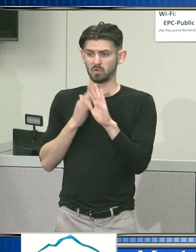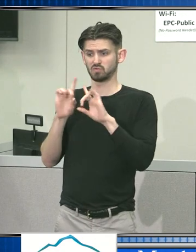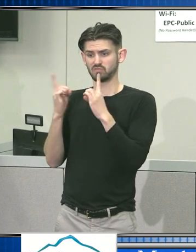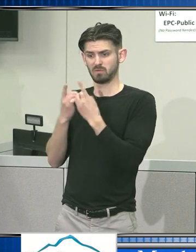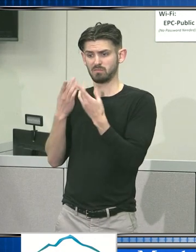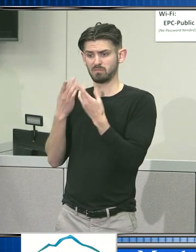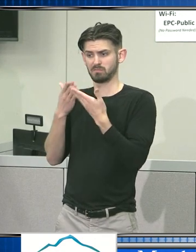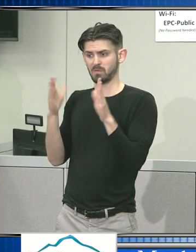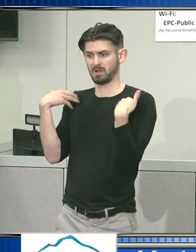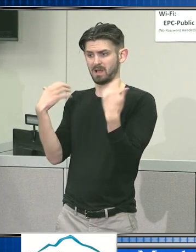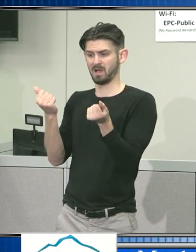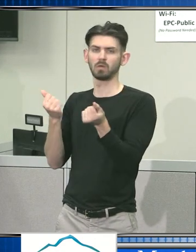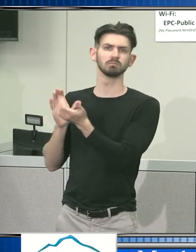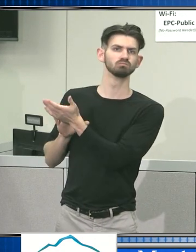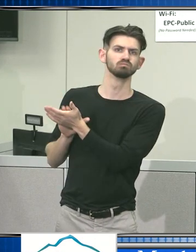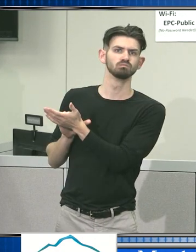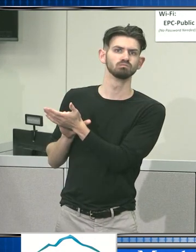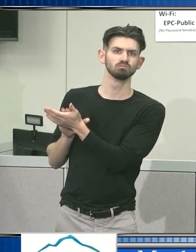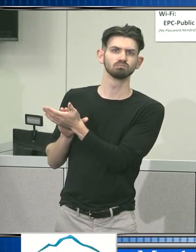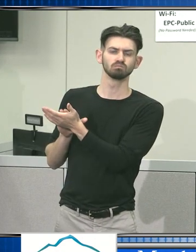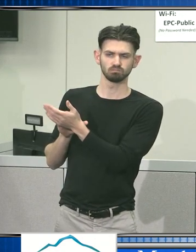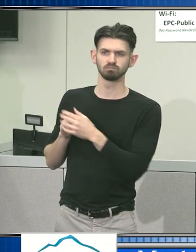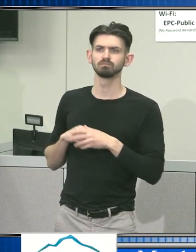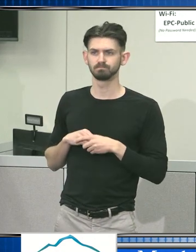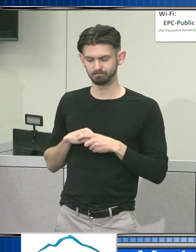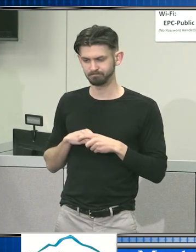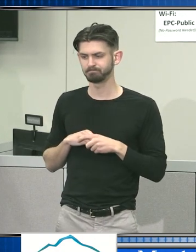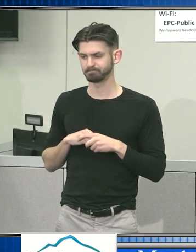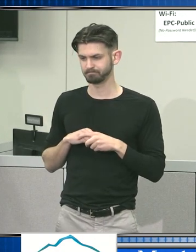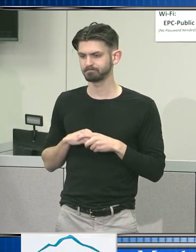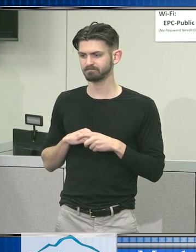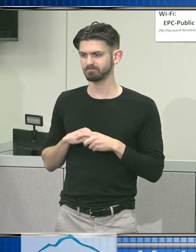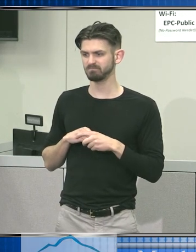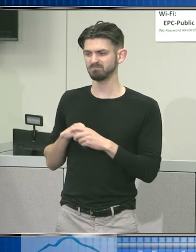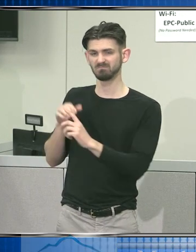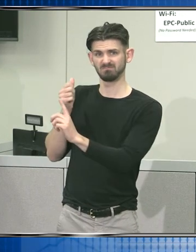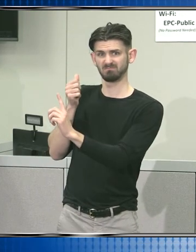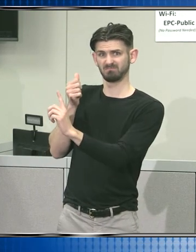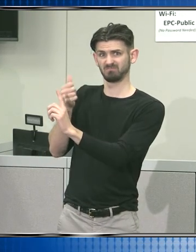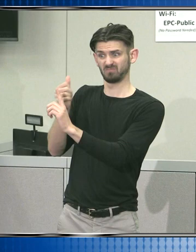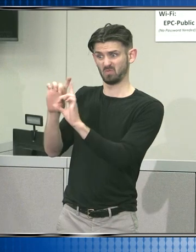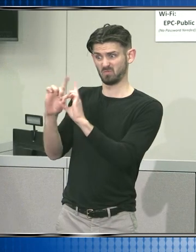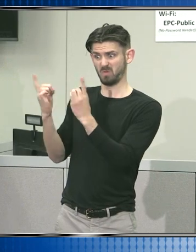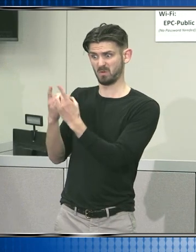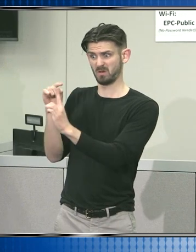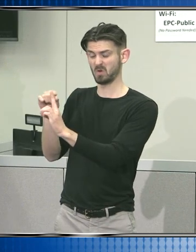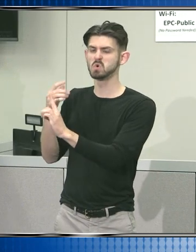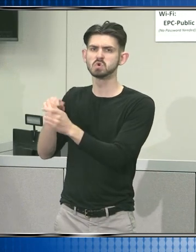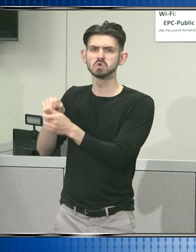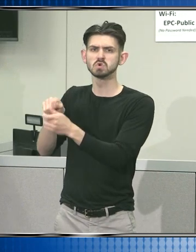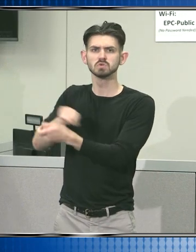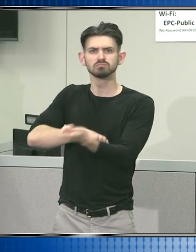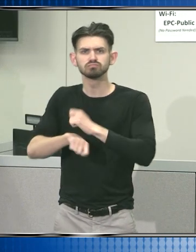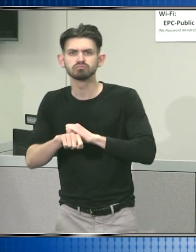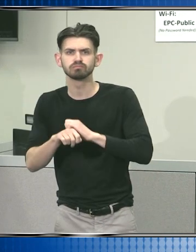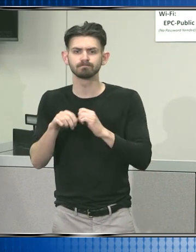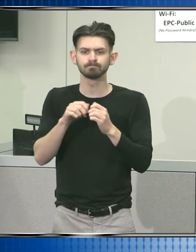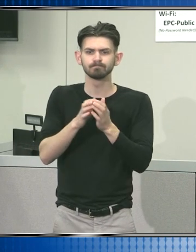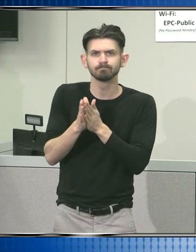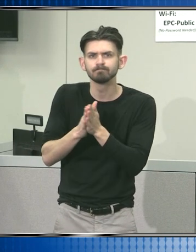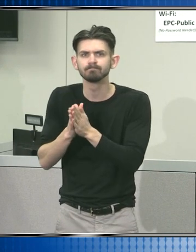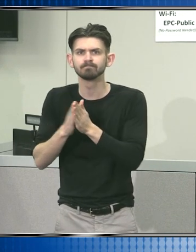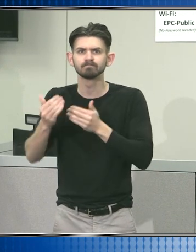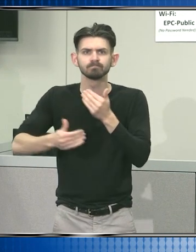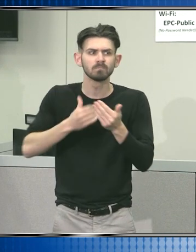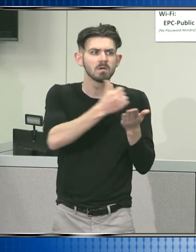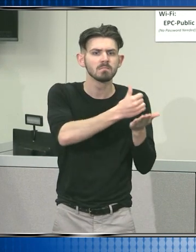Public Health is doing. They are, I think, really doing the kinds of work out there that's going to prevent this from